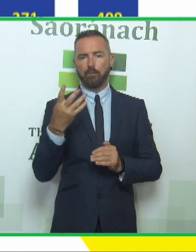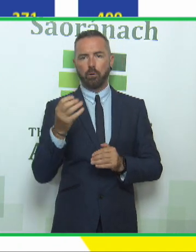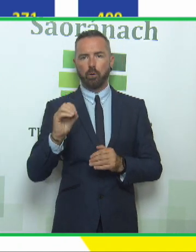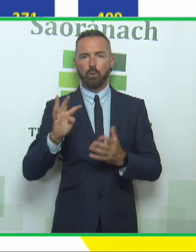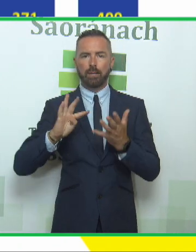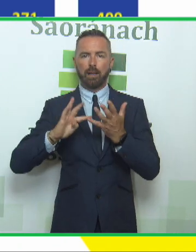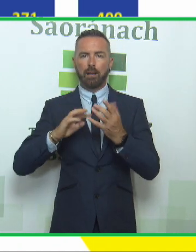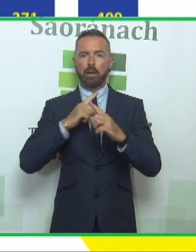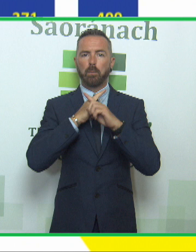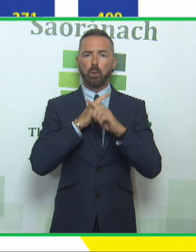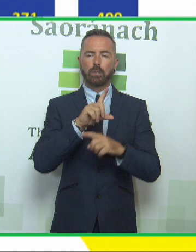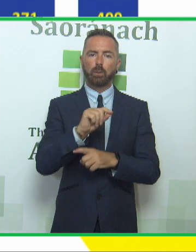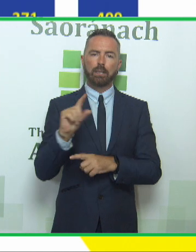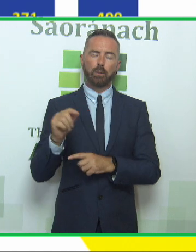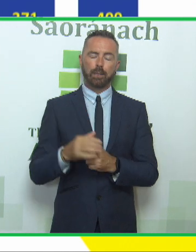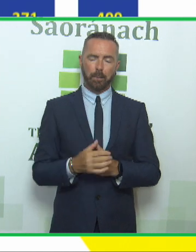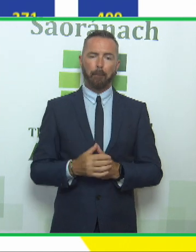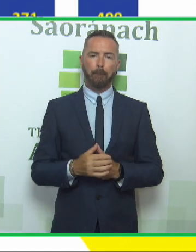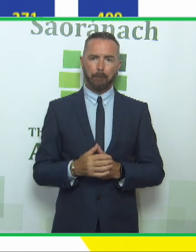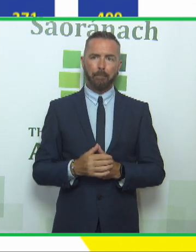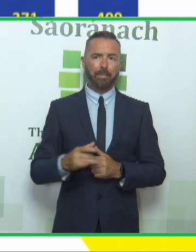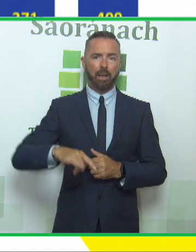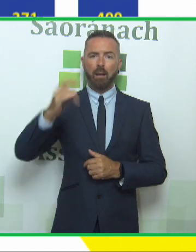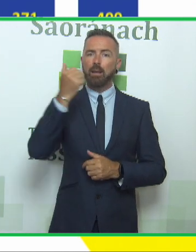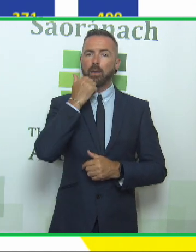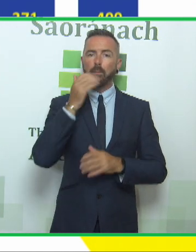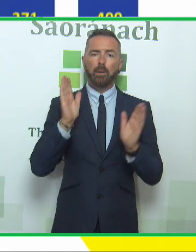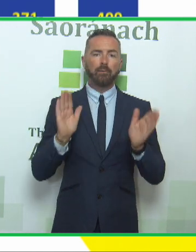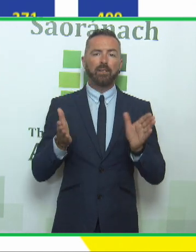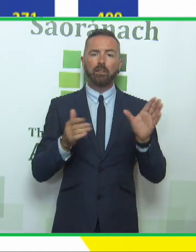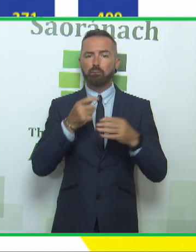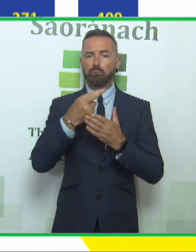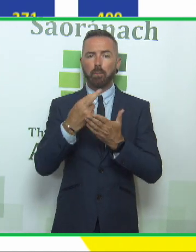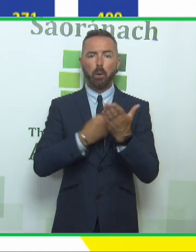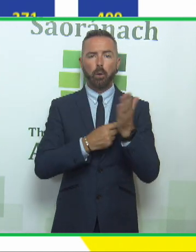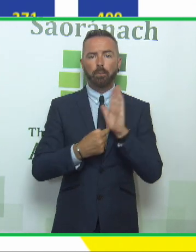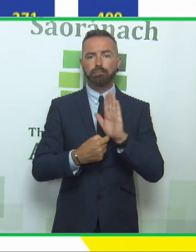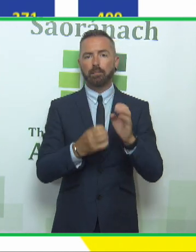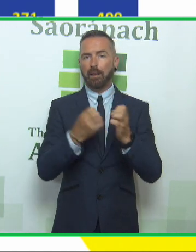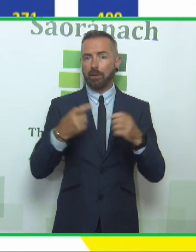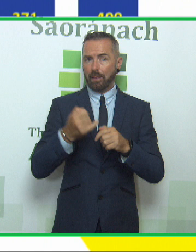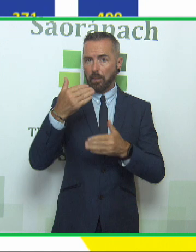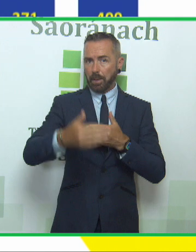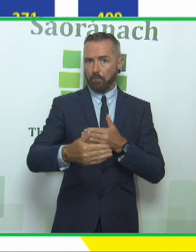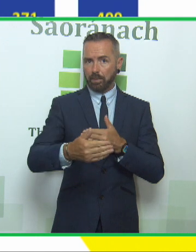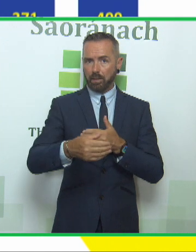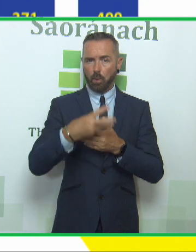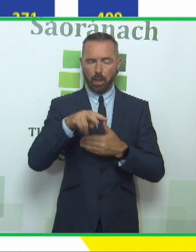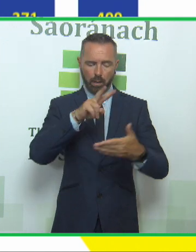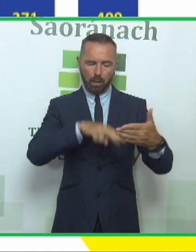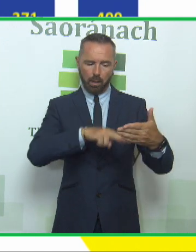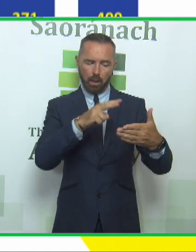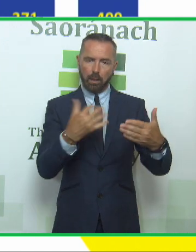409 poisoning deaths in 2020, which is the highest number we've reported for the period. And when we looked at this data and the